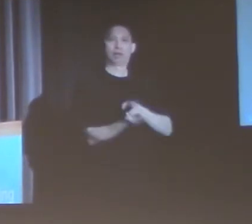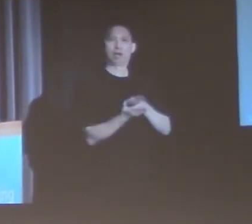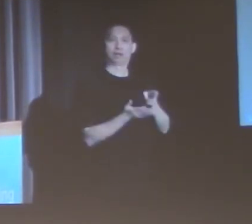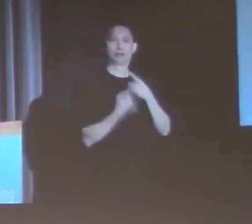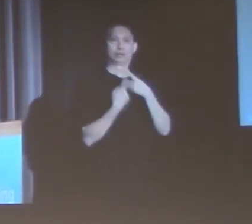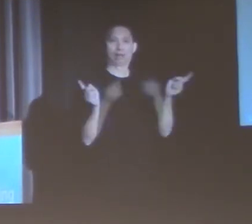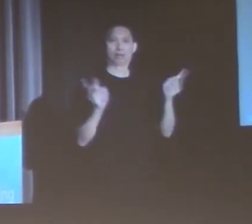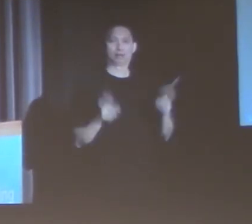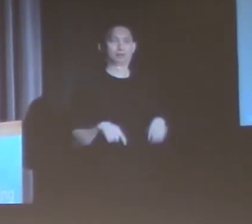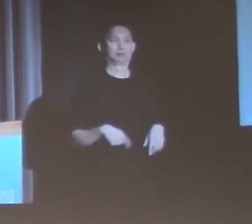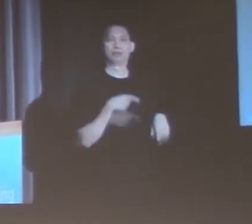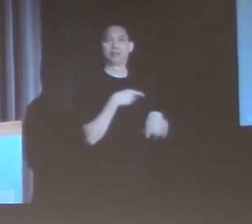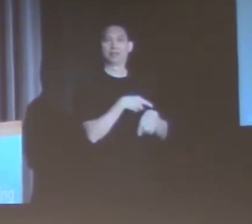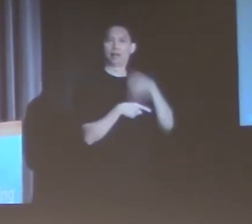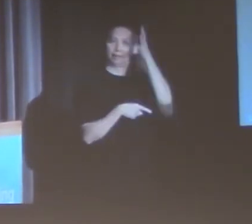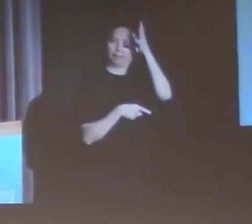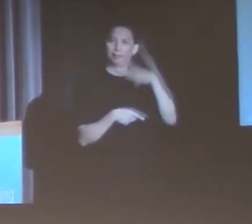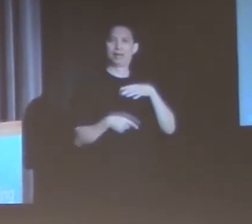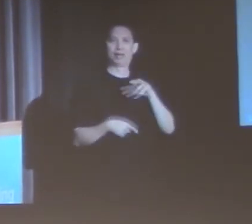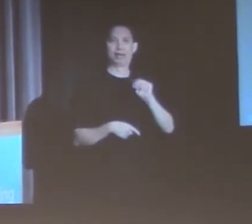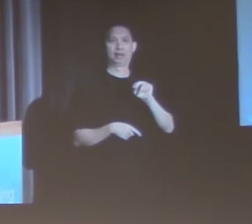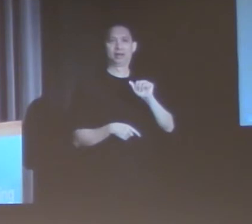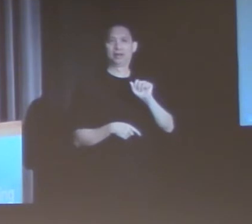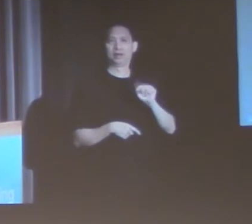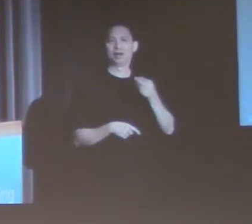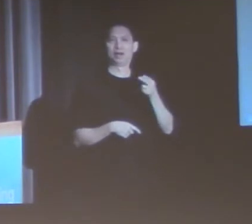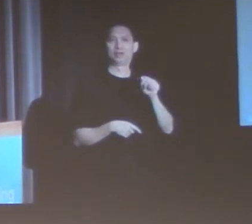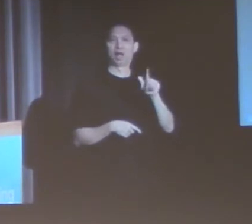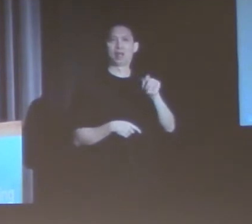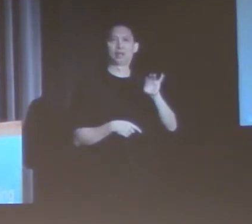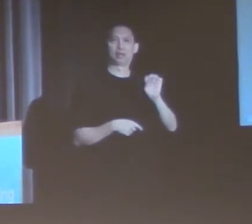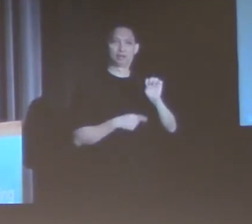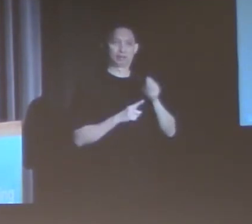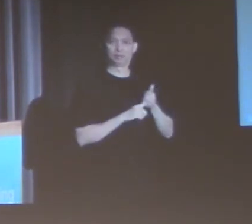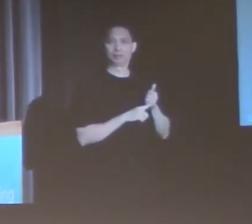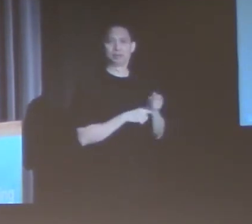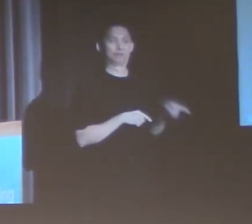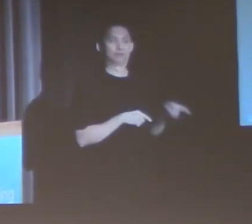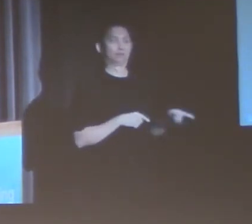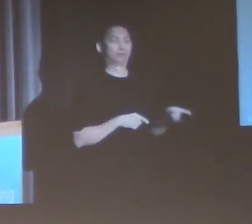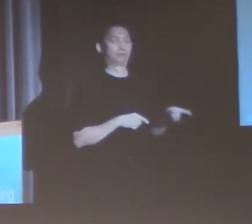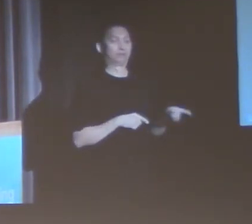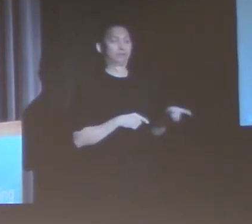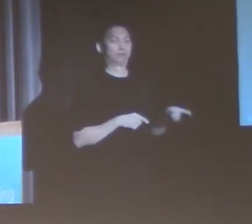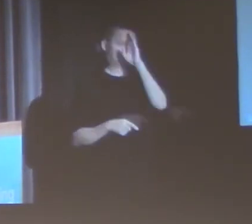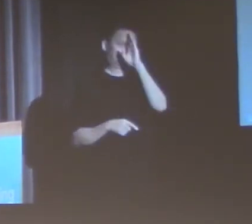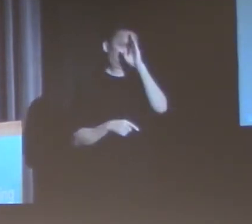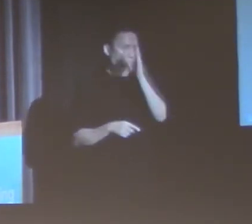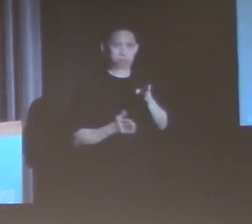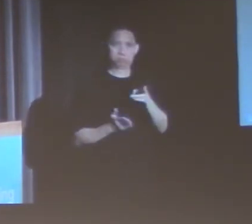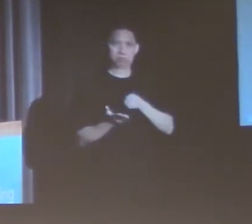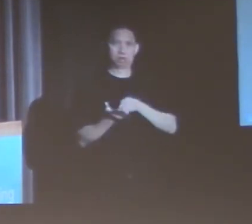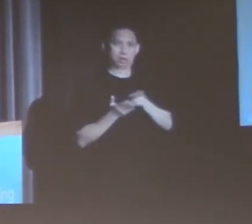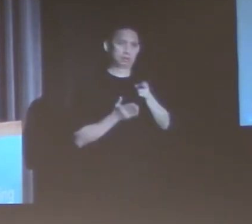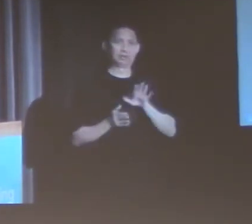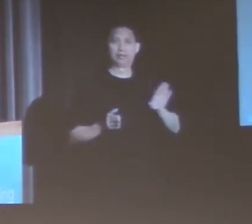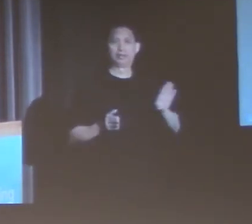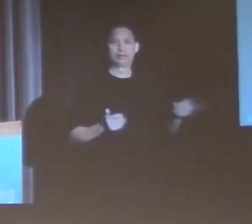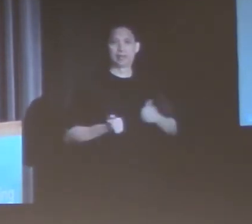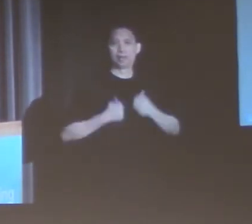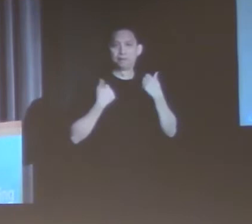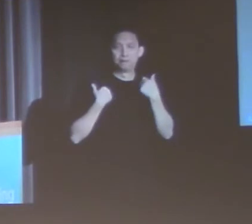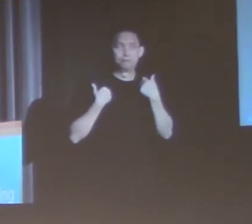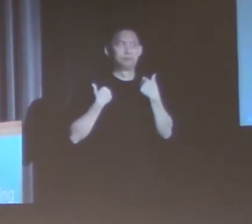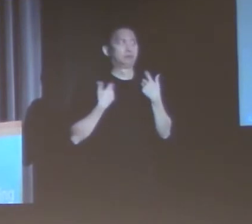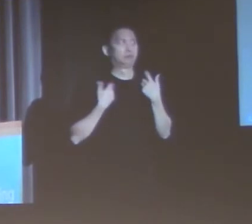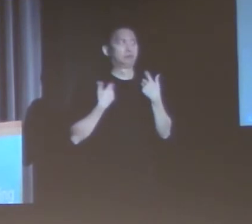Naphtali is, I hope you agree, but just beautifully honest about himself, his life, what he felt as a young